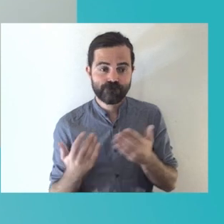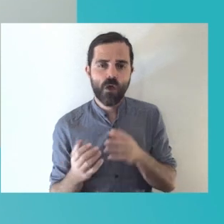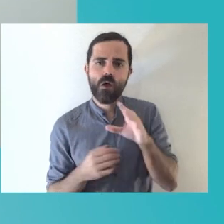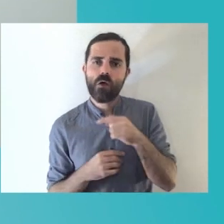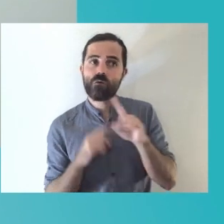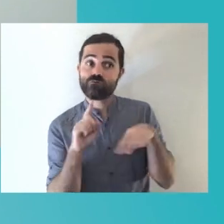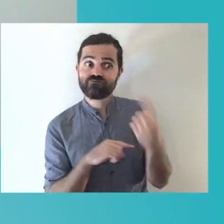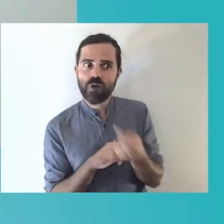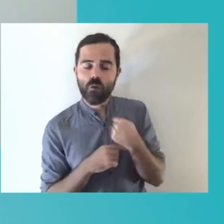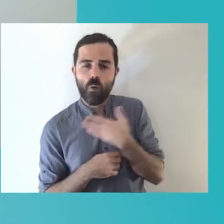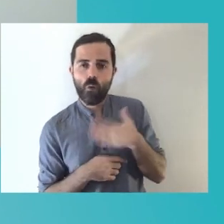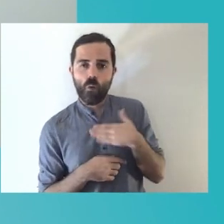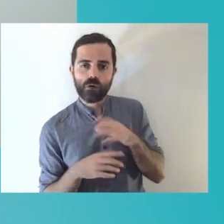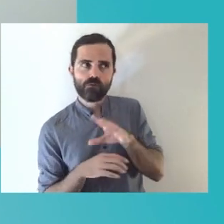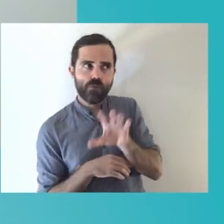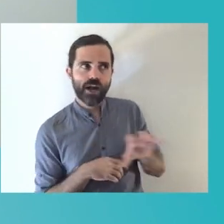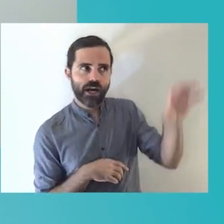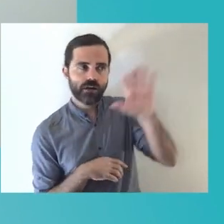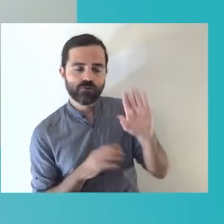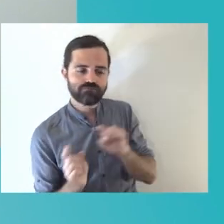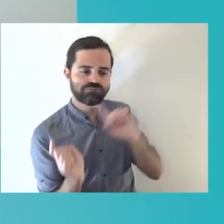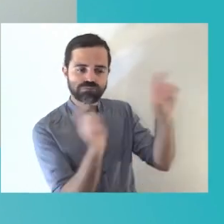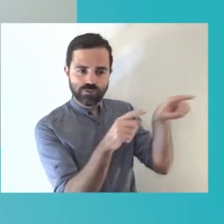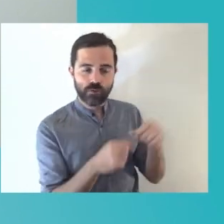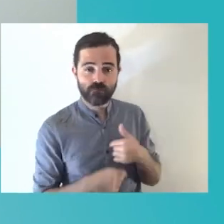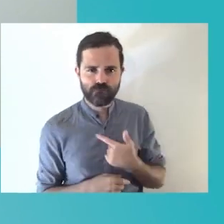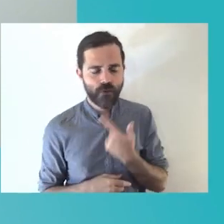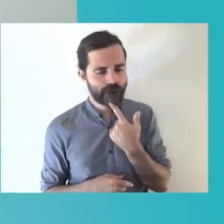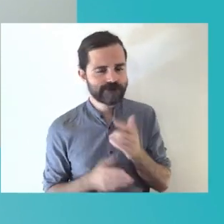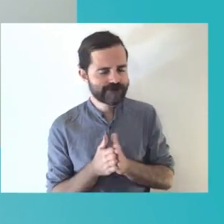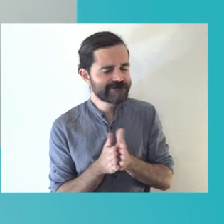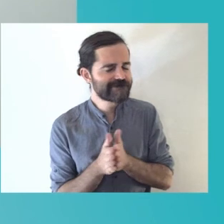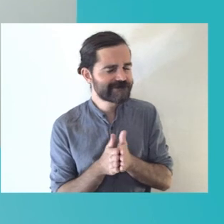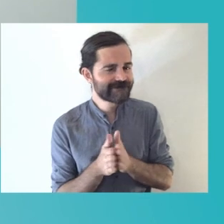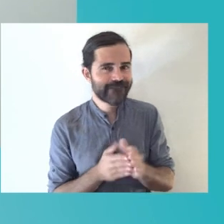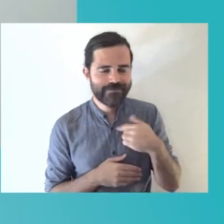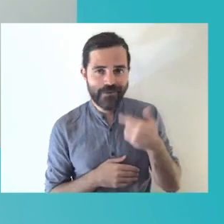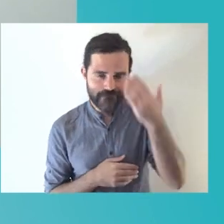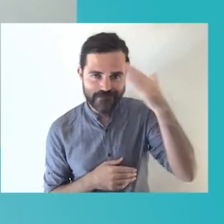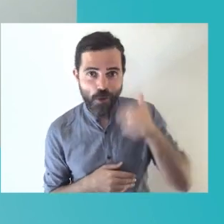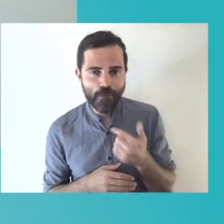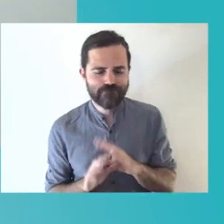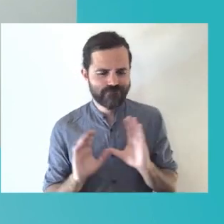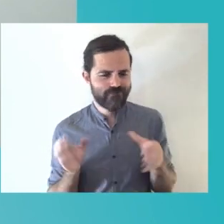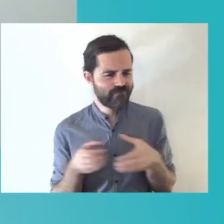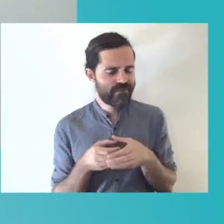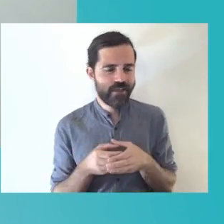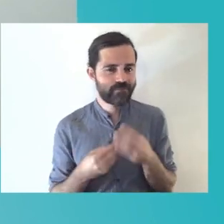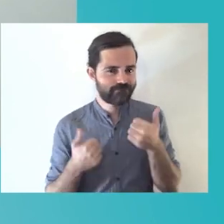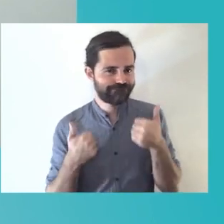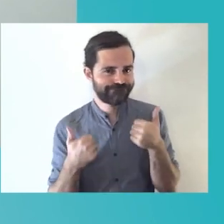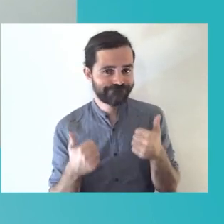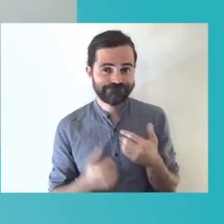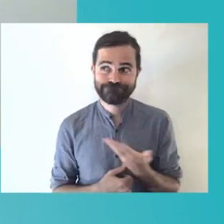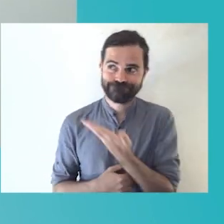and, of course, to other countries. This is a very ambitious project, we know it, but for that we count with a committed and completed team formed